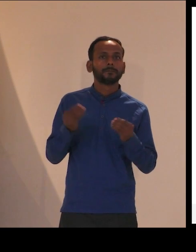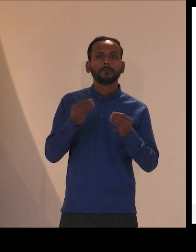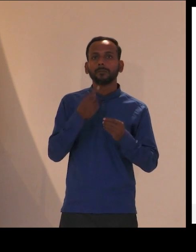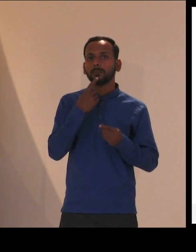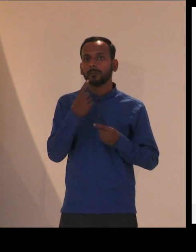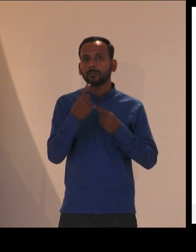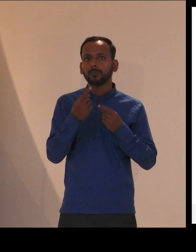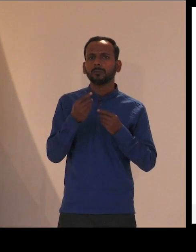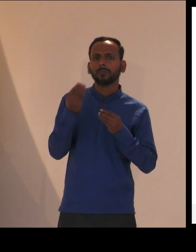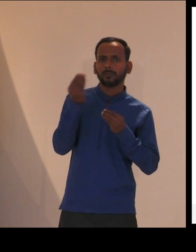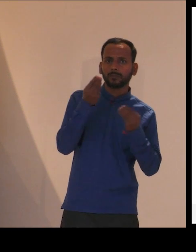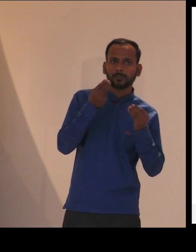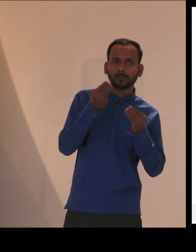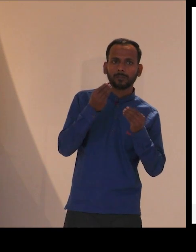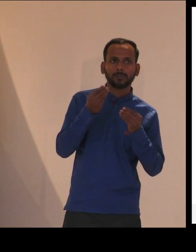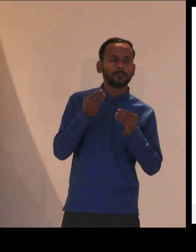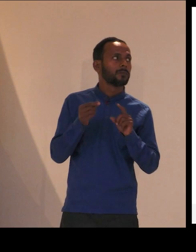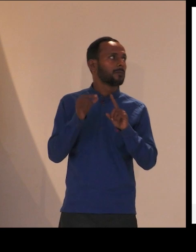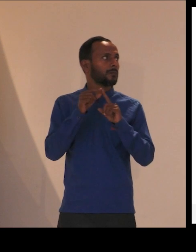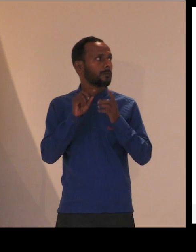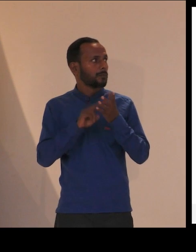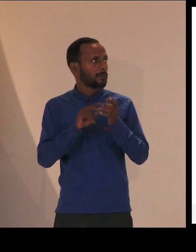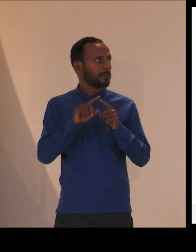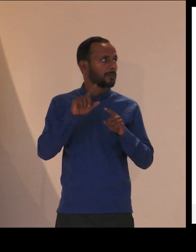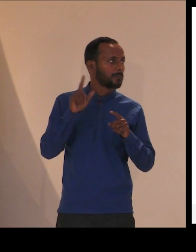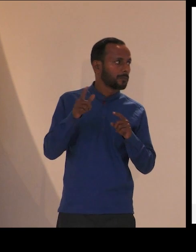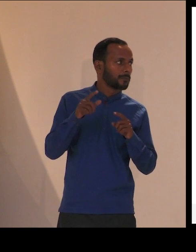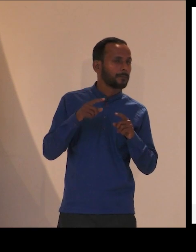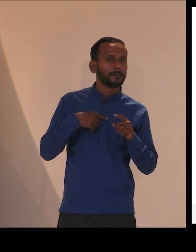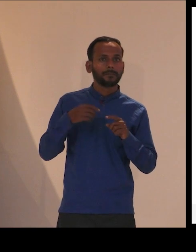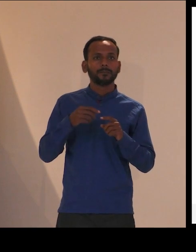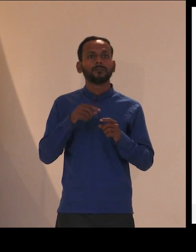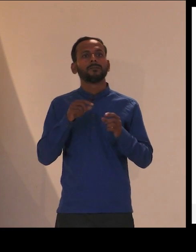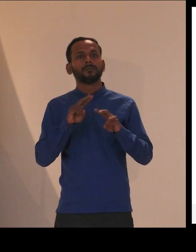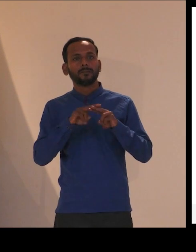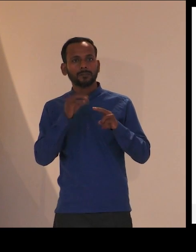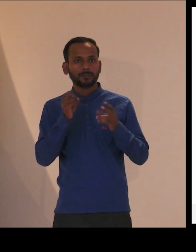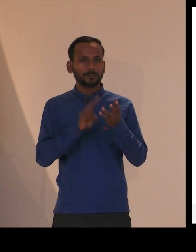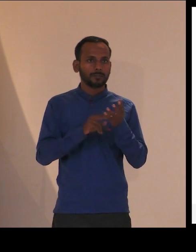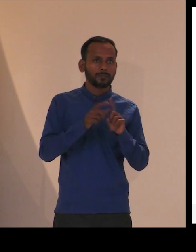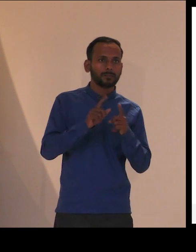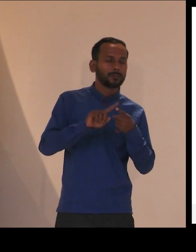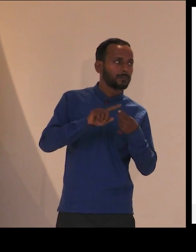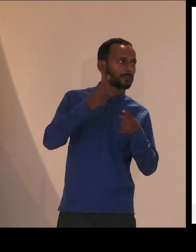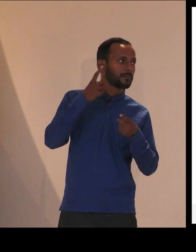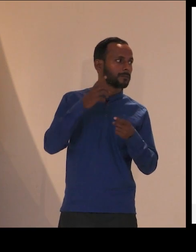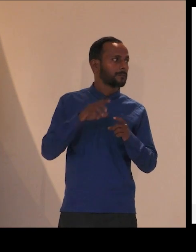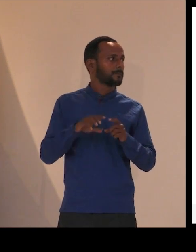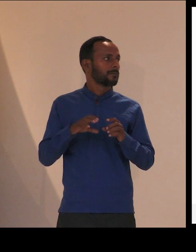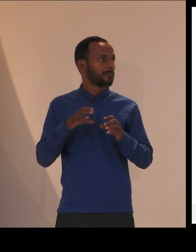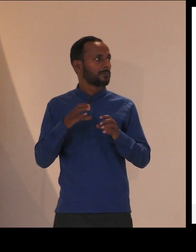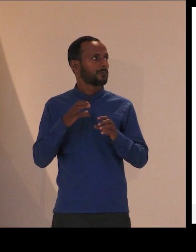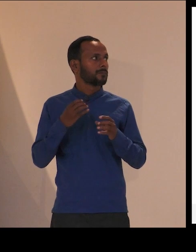talking a little about how PARI started. So our founder is P. Sainath, the